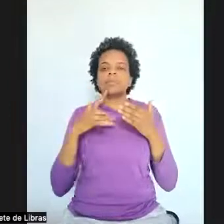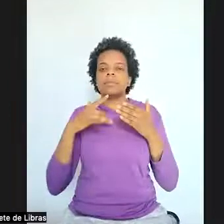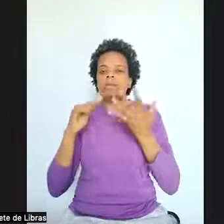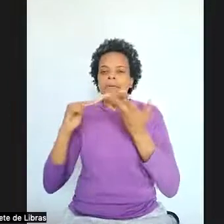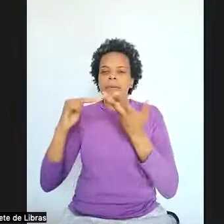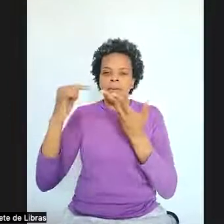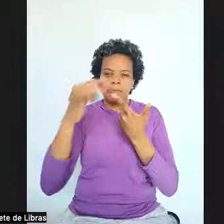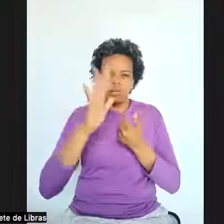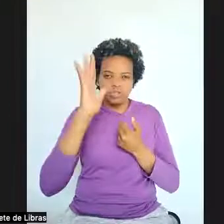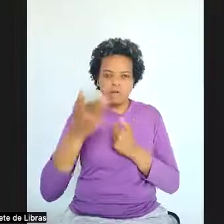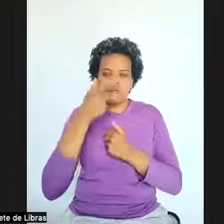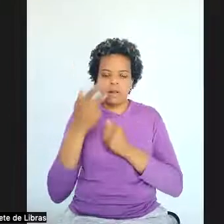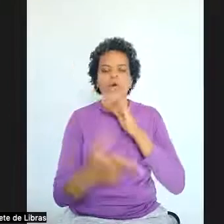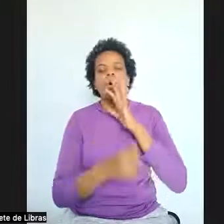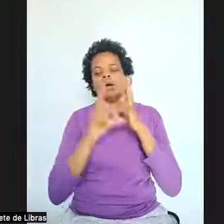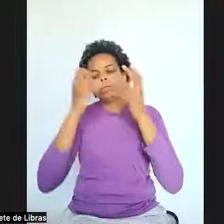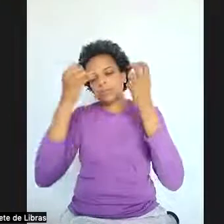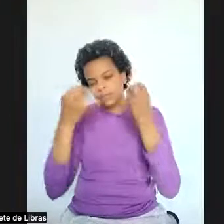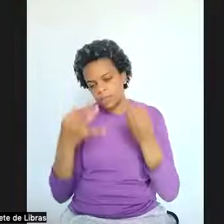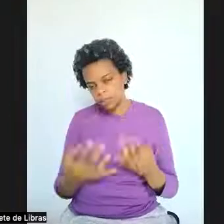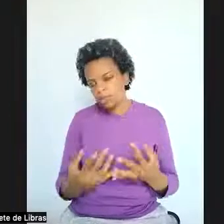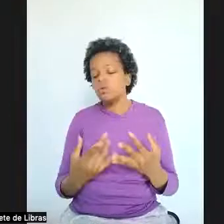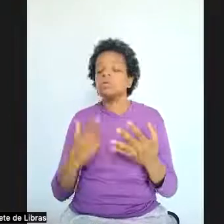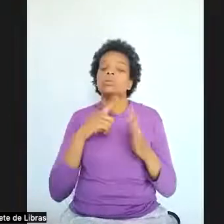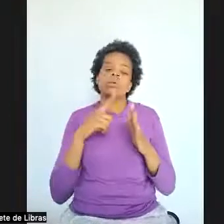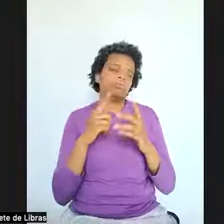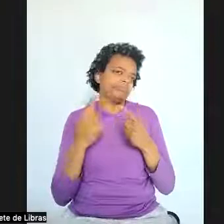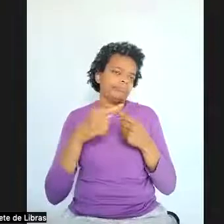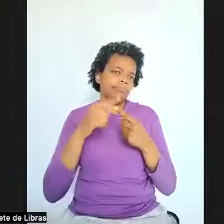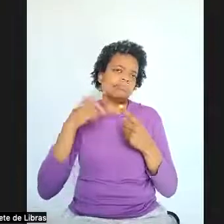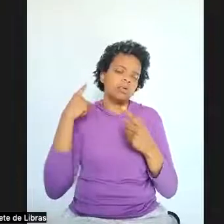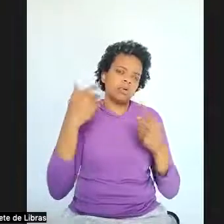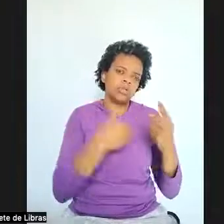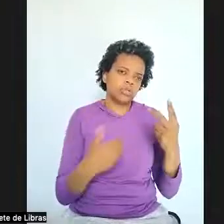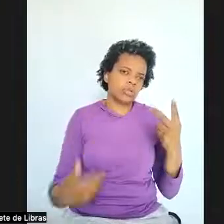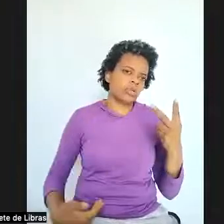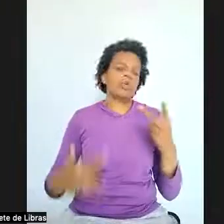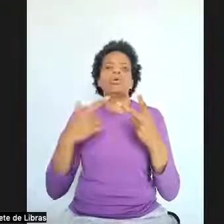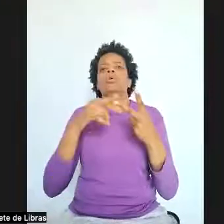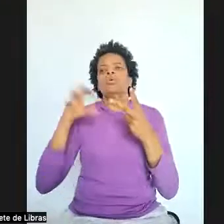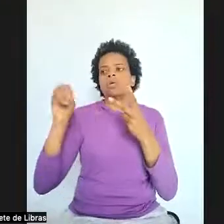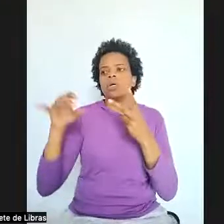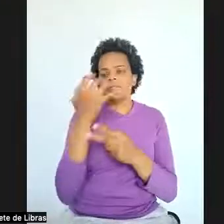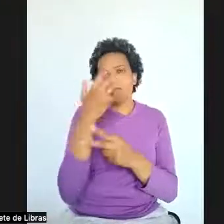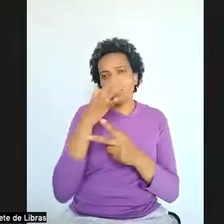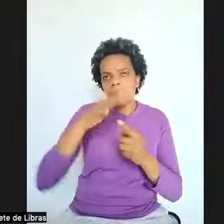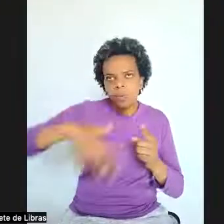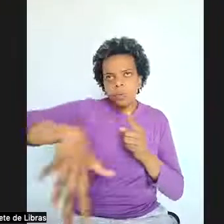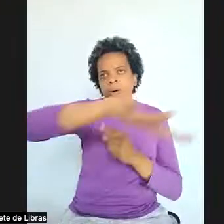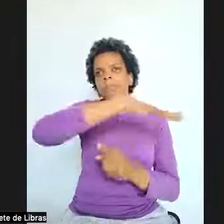of interconnection and they have a similar work. They work with public policy, environmental education,